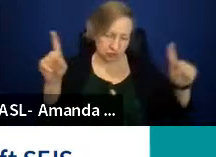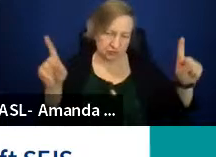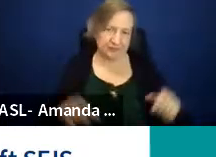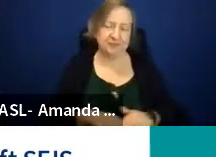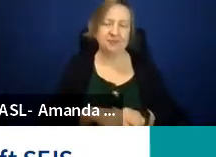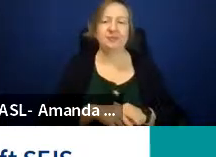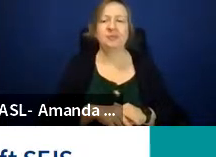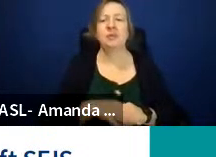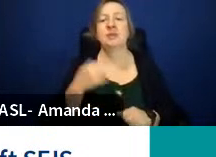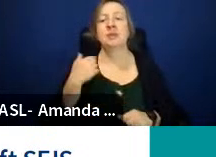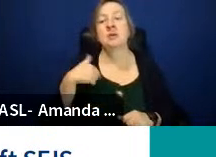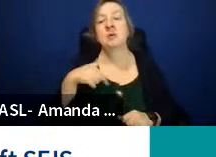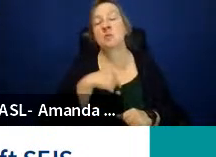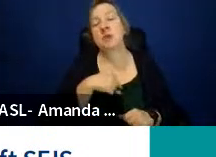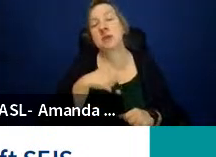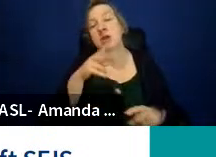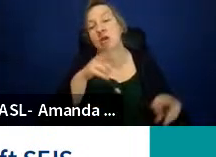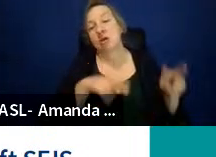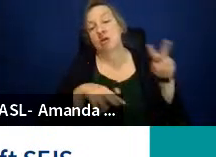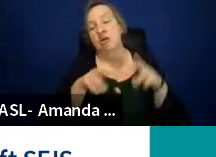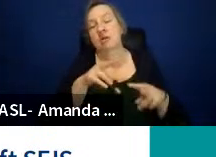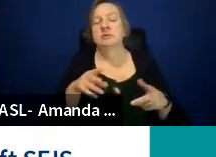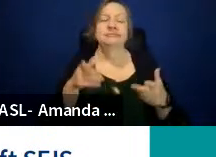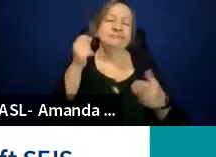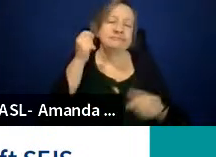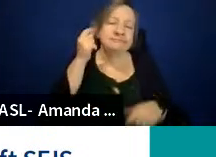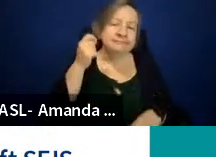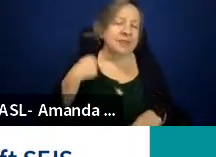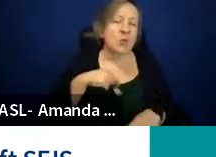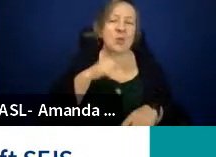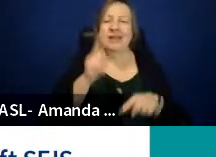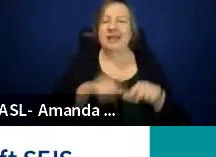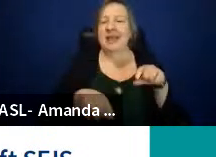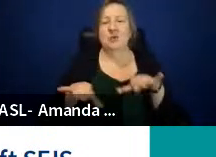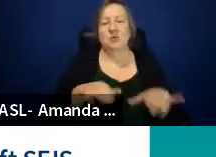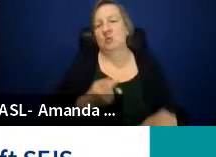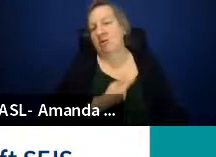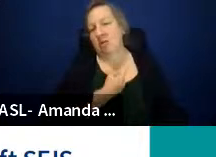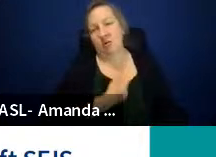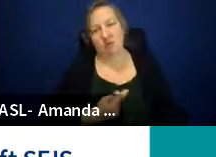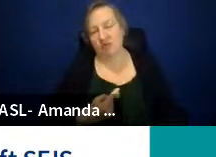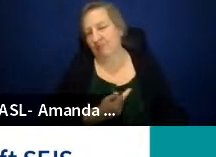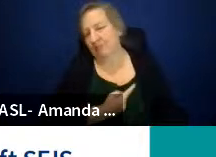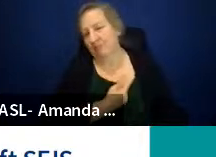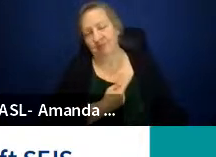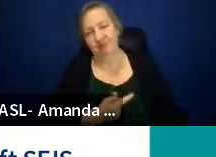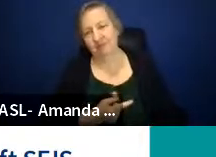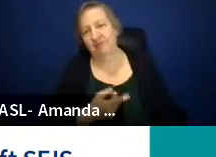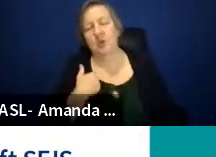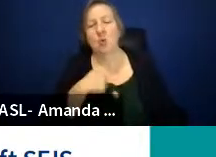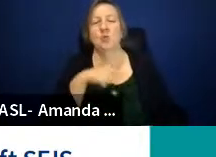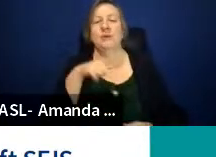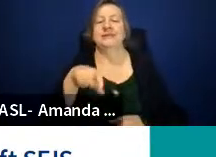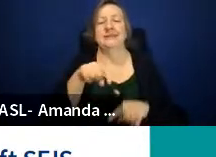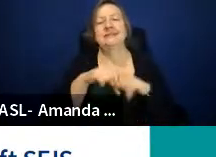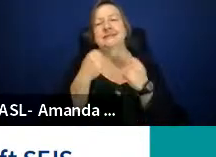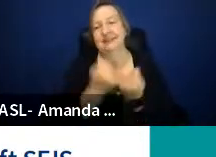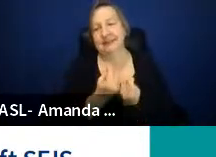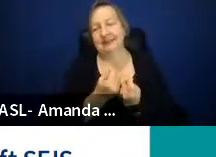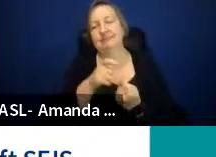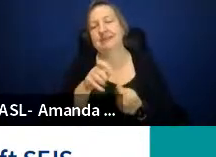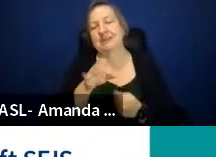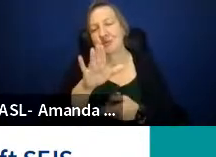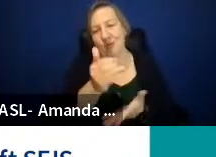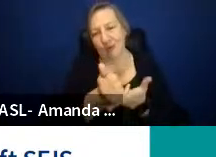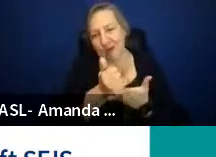really looking, we're not going to be able to do this alone. We need a team. We need your help.